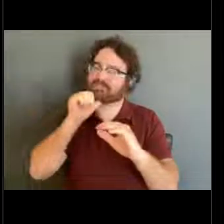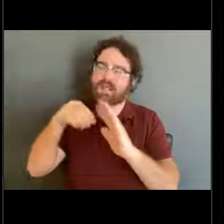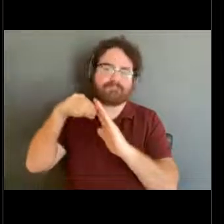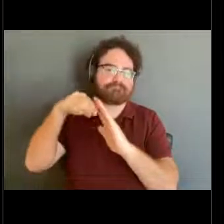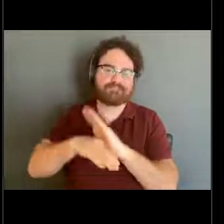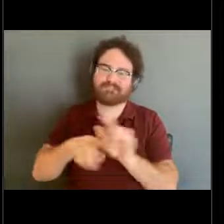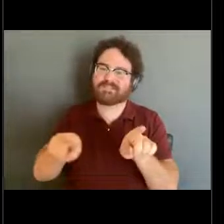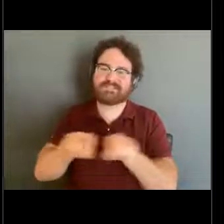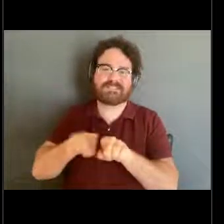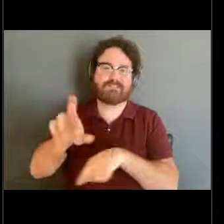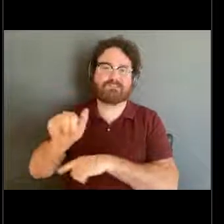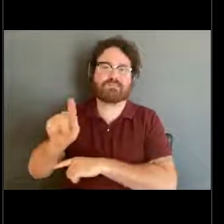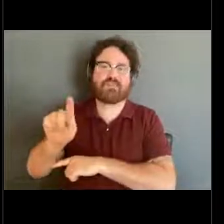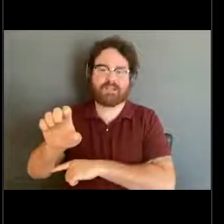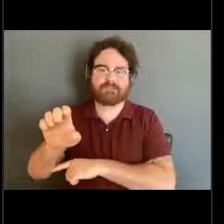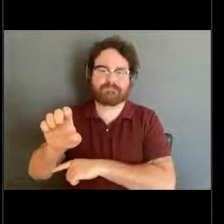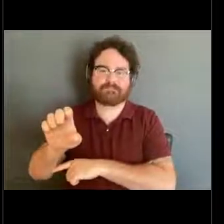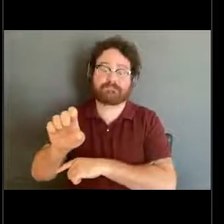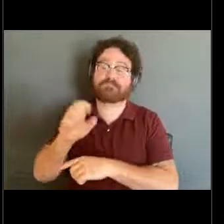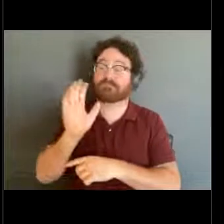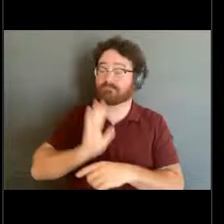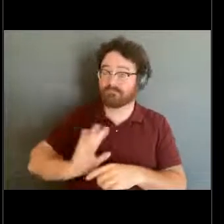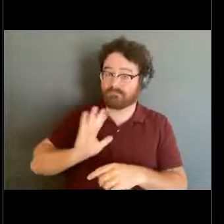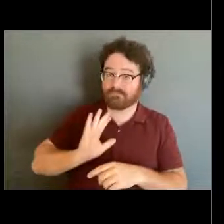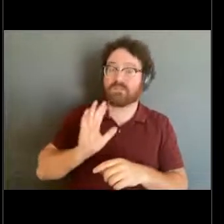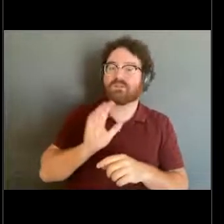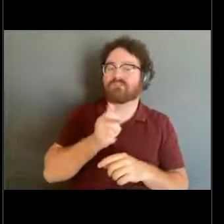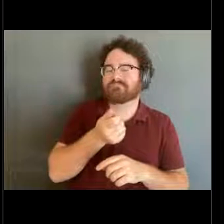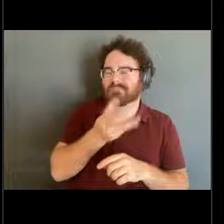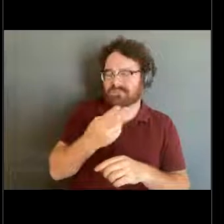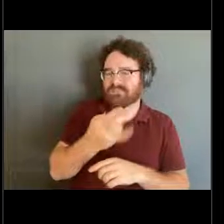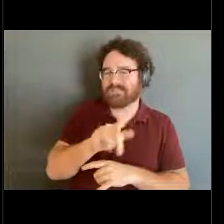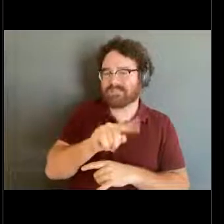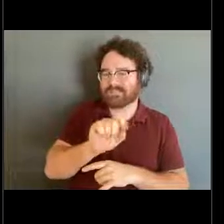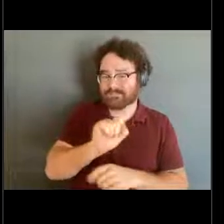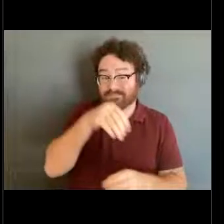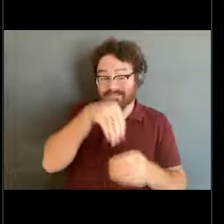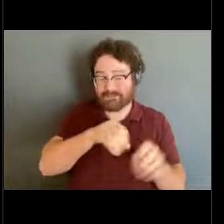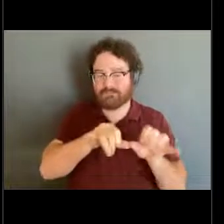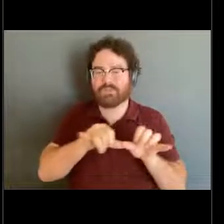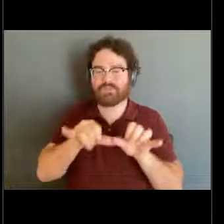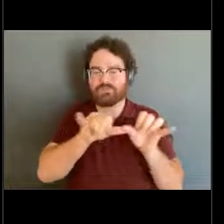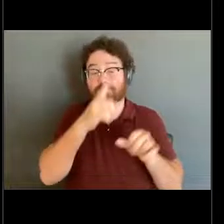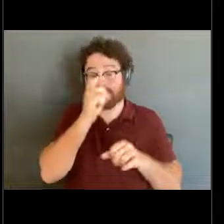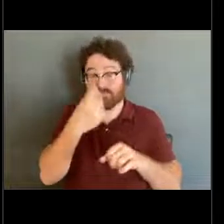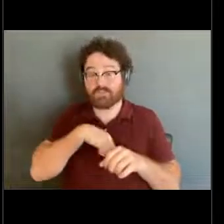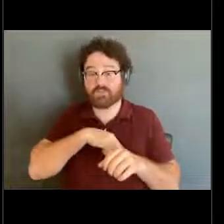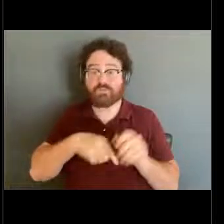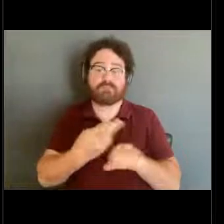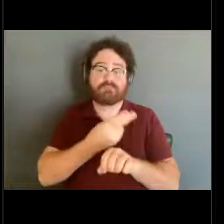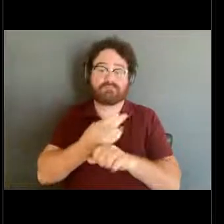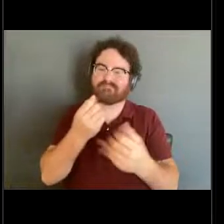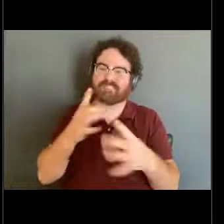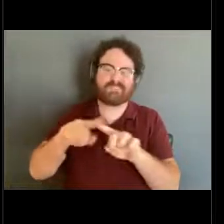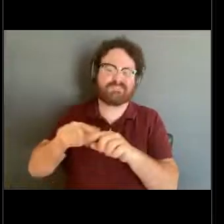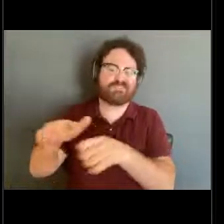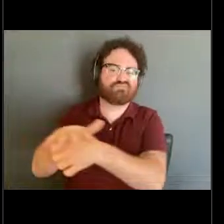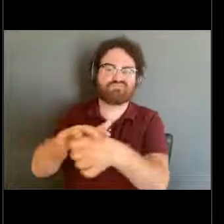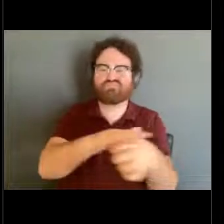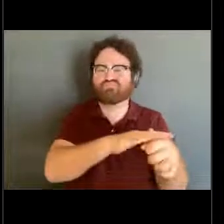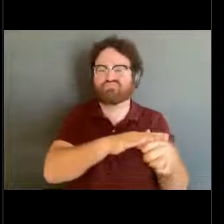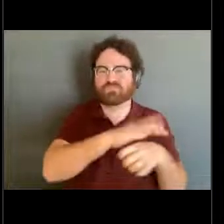were a number of hints in addition in the measurements because we make those measurements at many different sites. The distribution